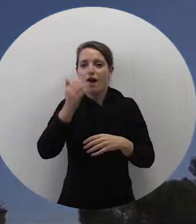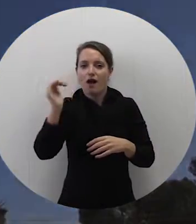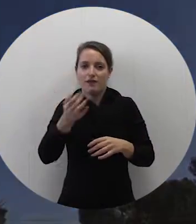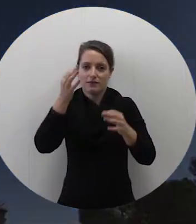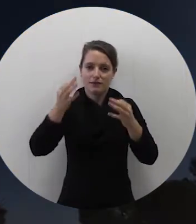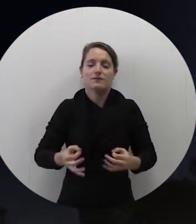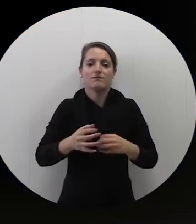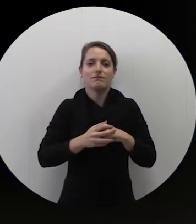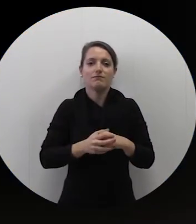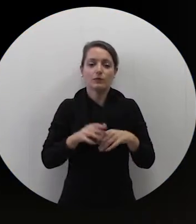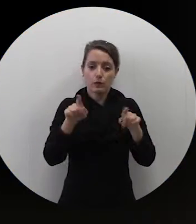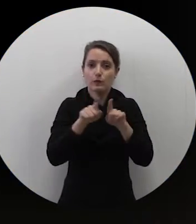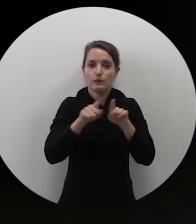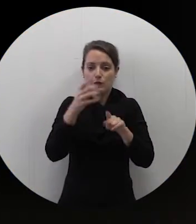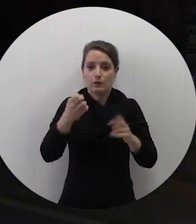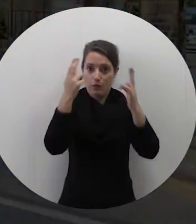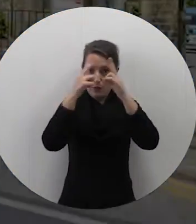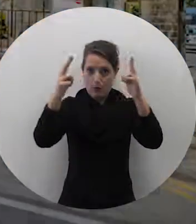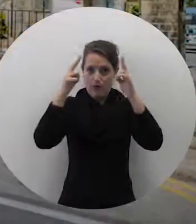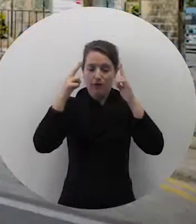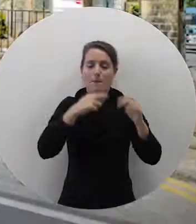belonged to Marquis de Piro.